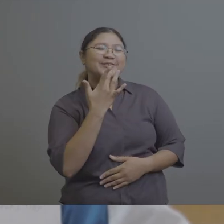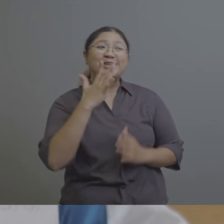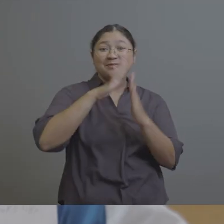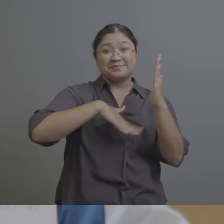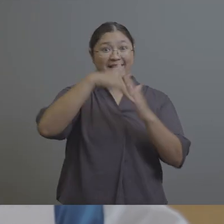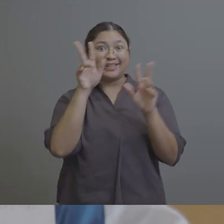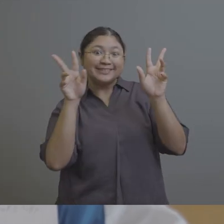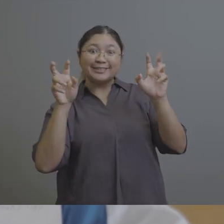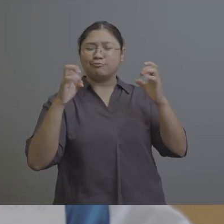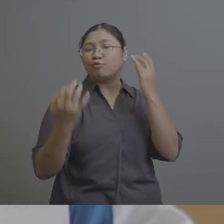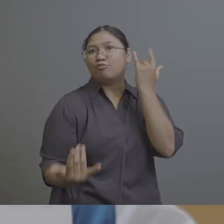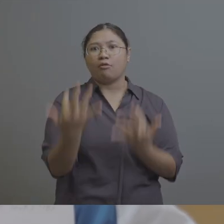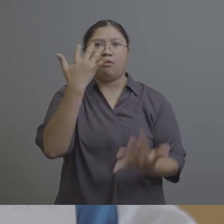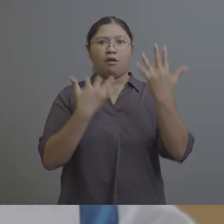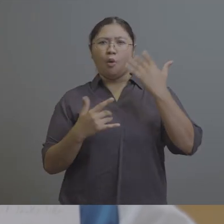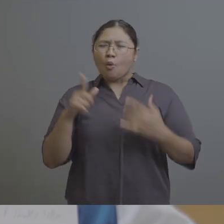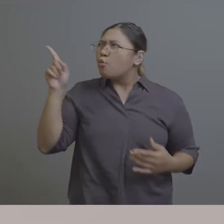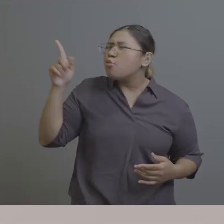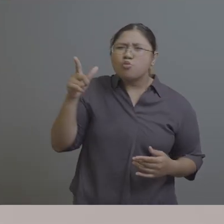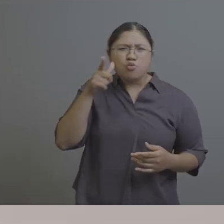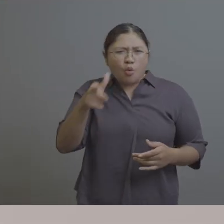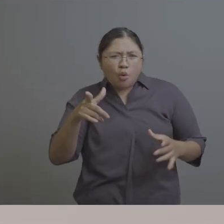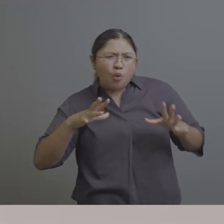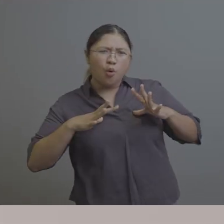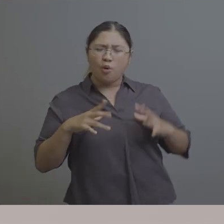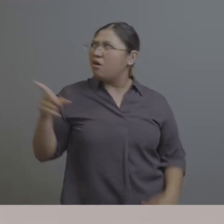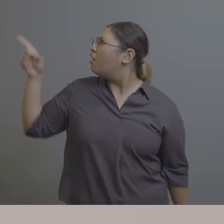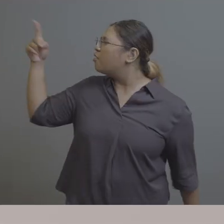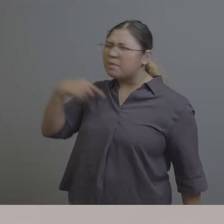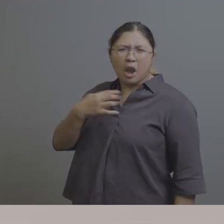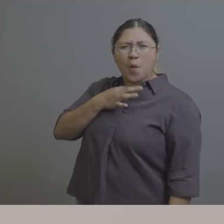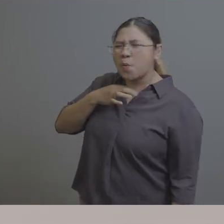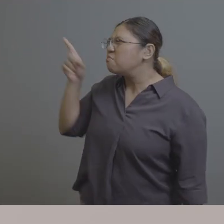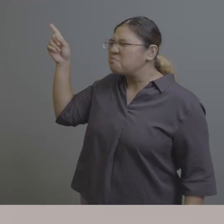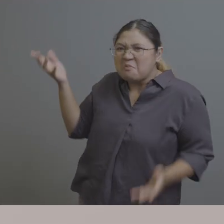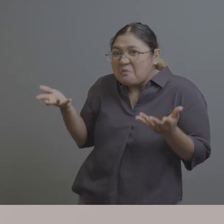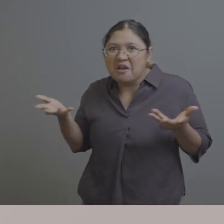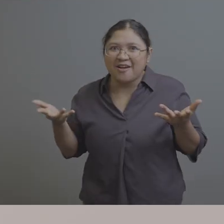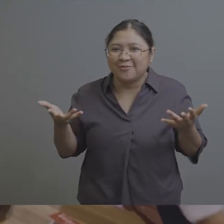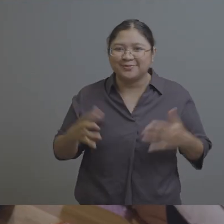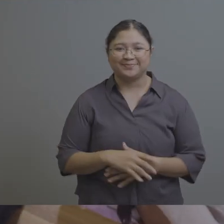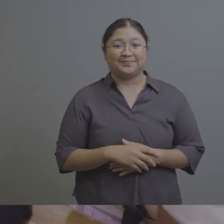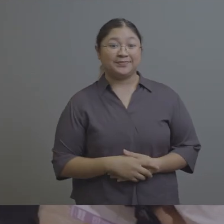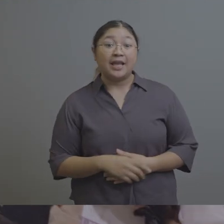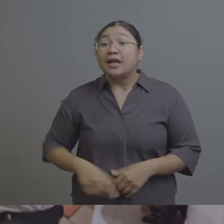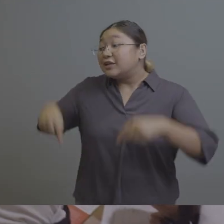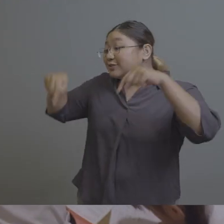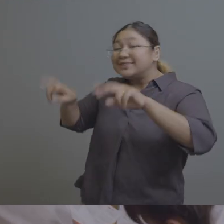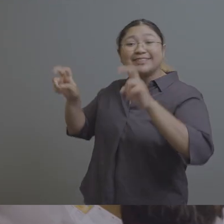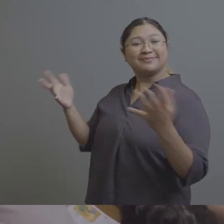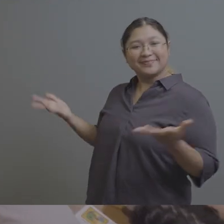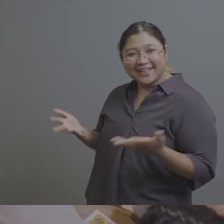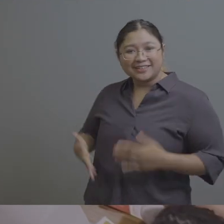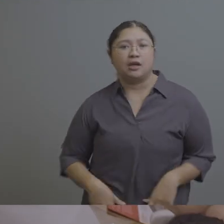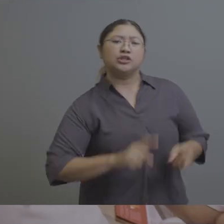tour is about the painting called Fire. It looks cool and makes me curious about what is going on. What is the theme for today?